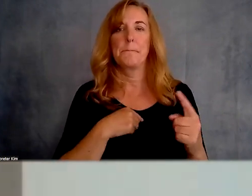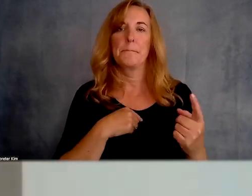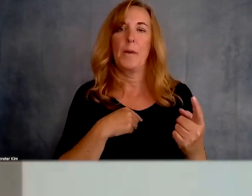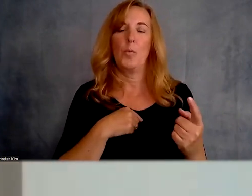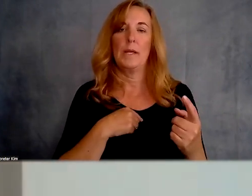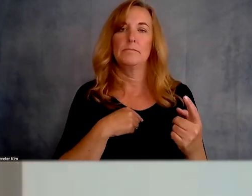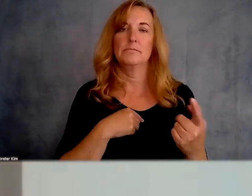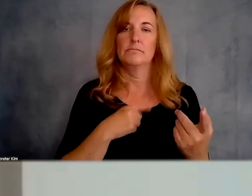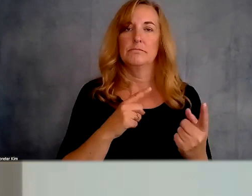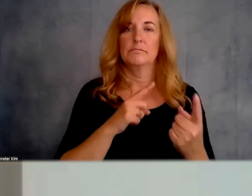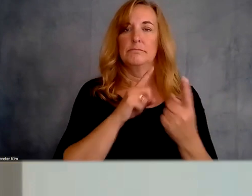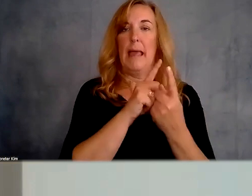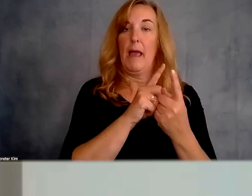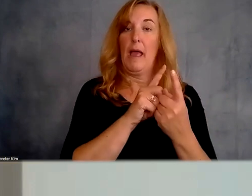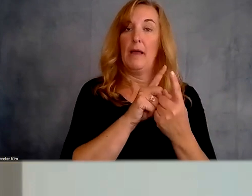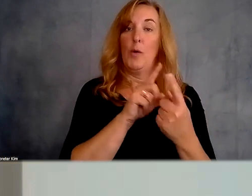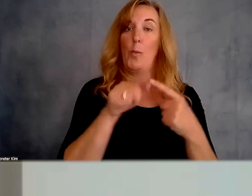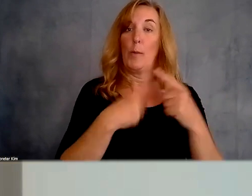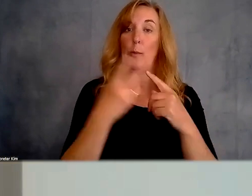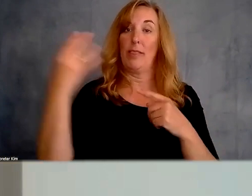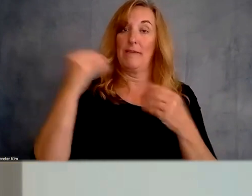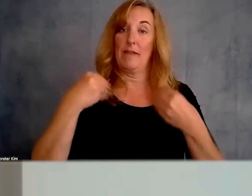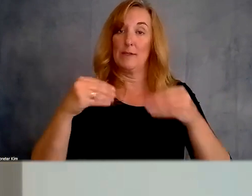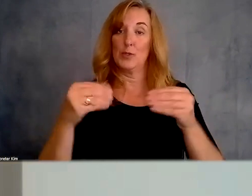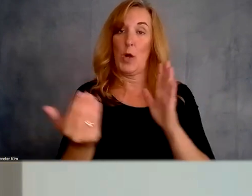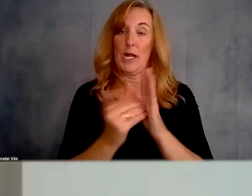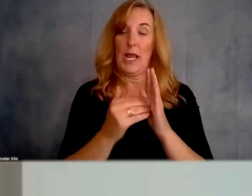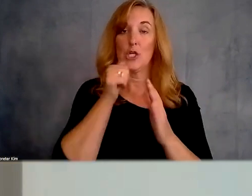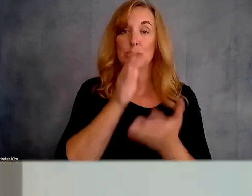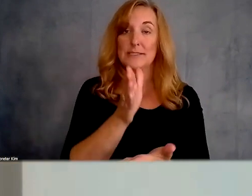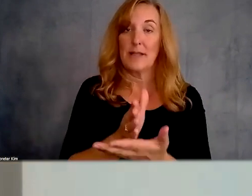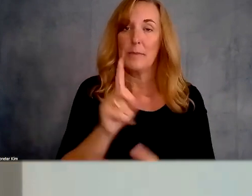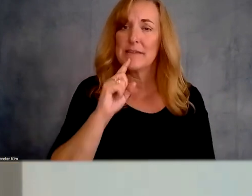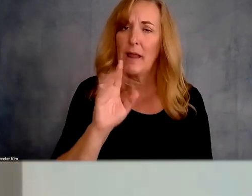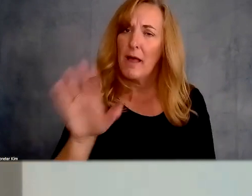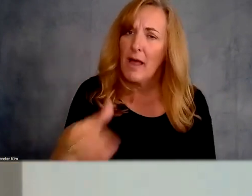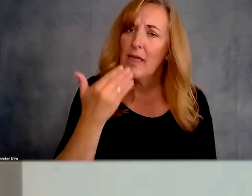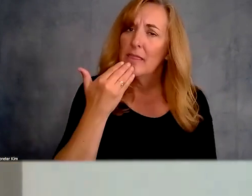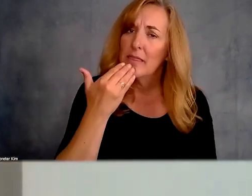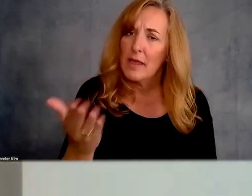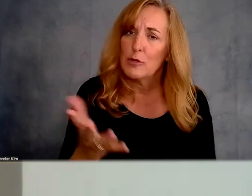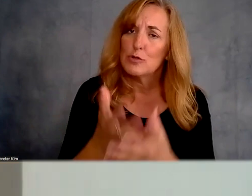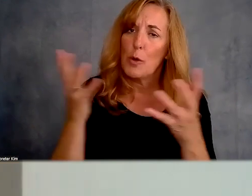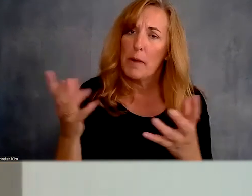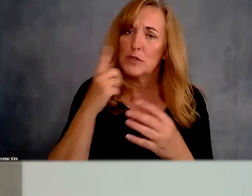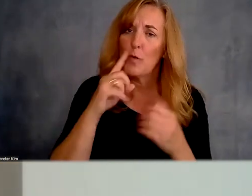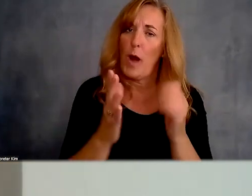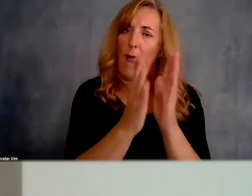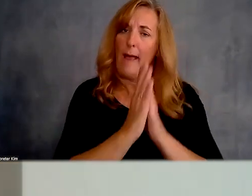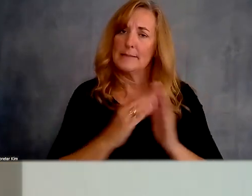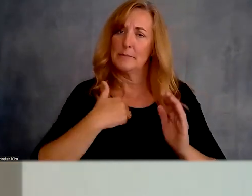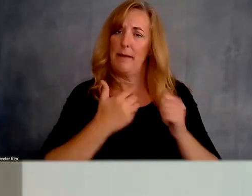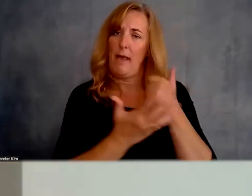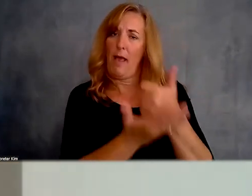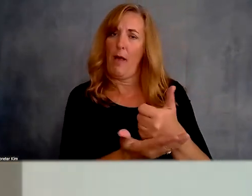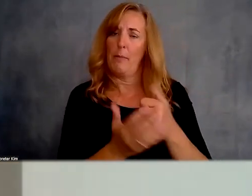door again, and she stopped me and she said, "Thank you so much for asking me to help."